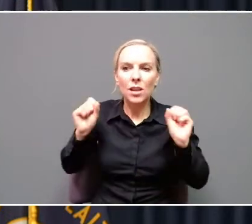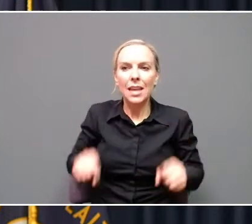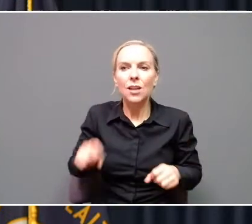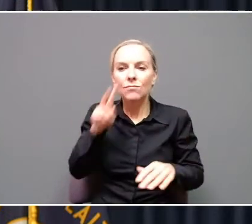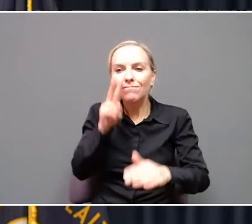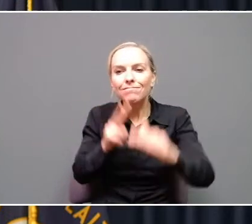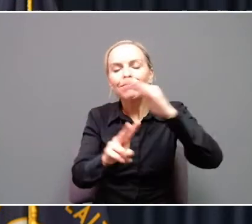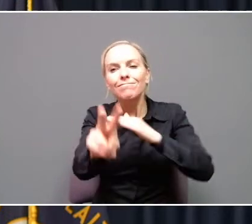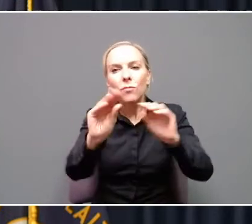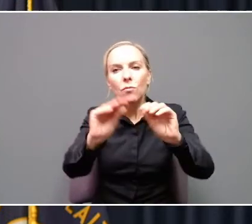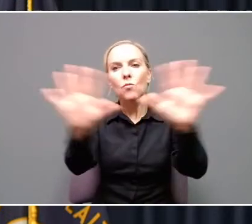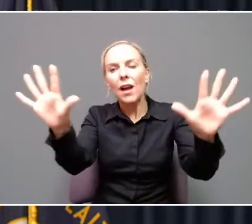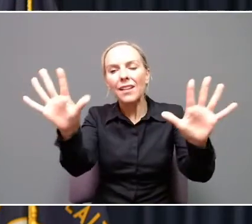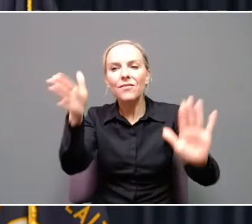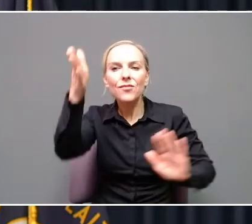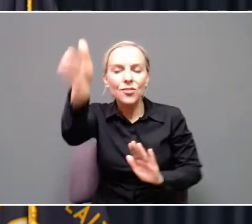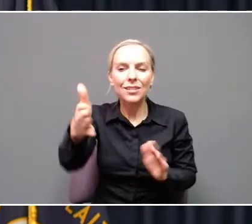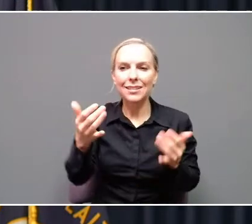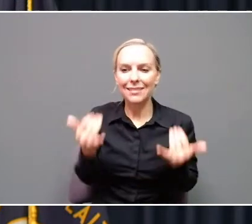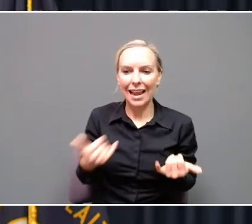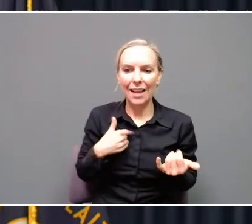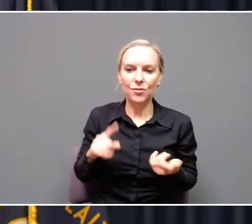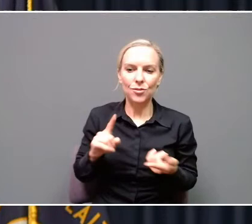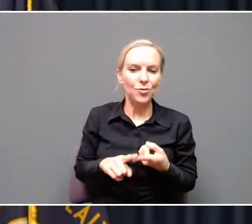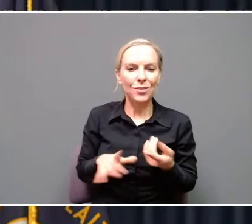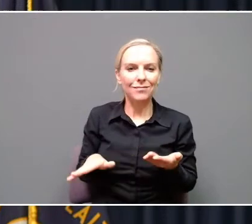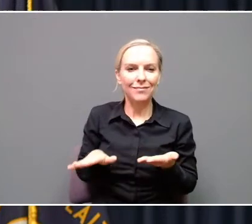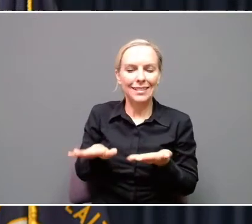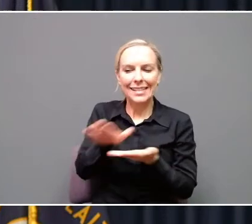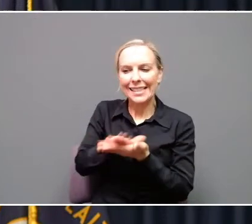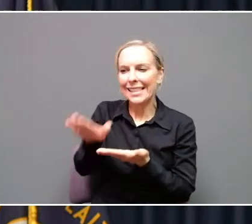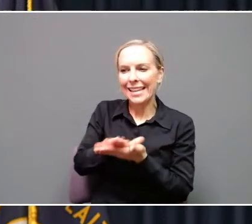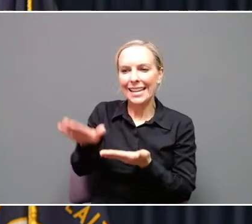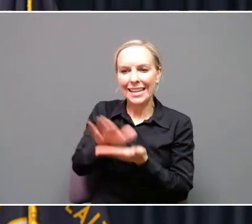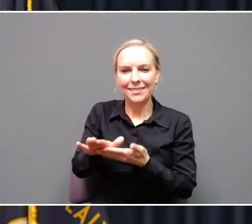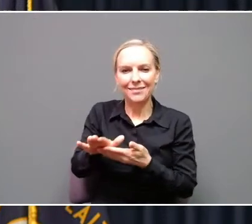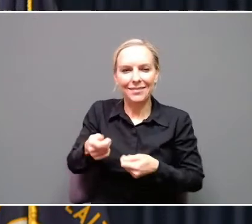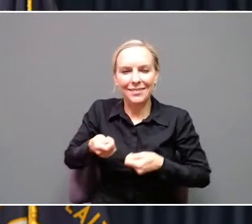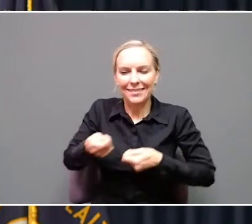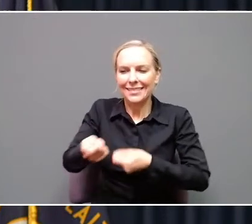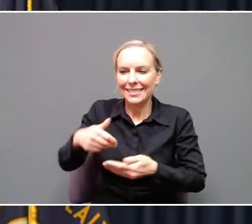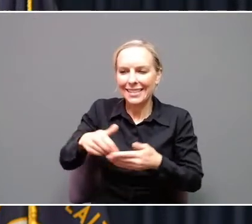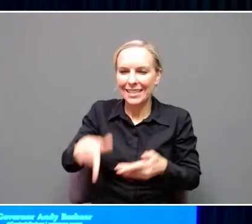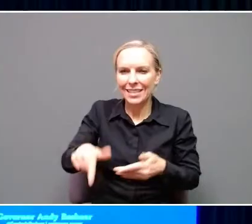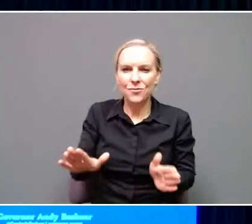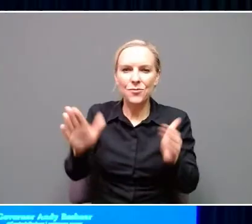And it looks like I'm now going to have to clean up a little plaster in this room. Thank you all very much.